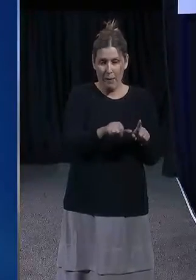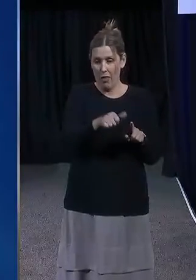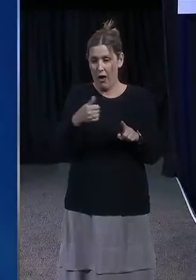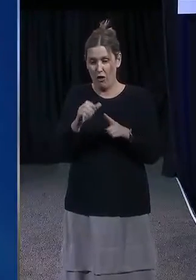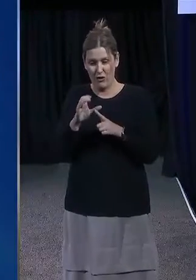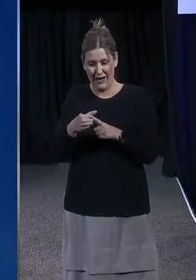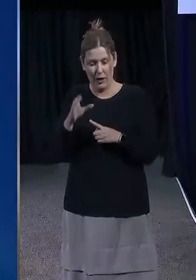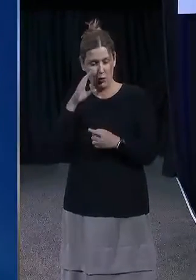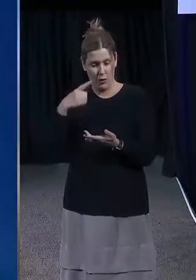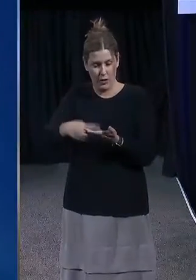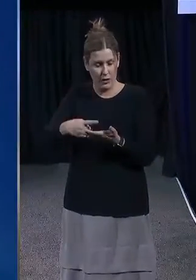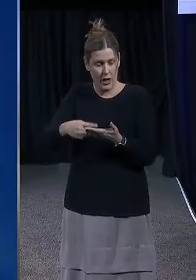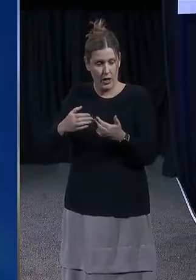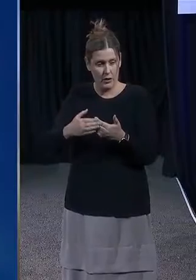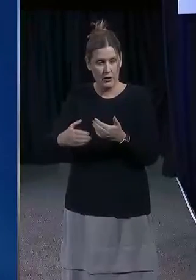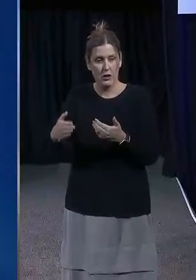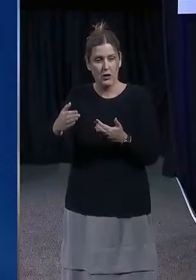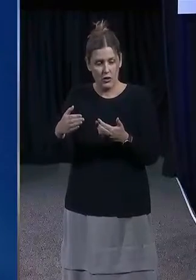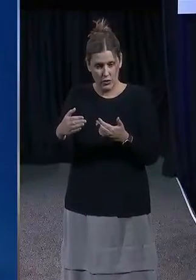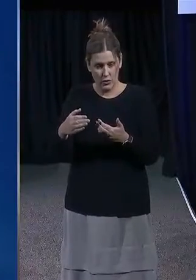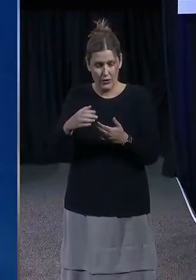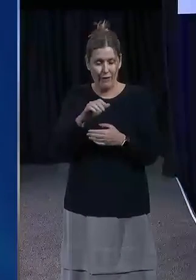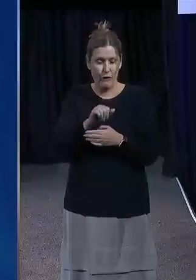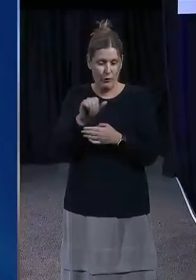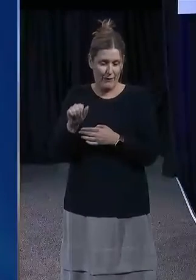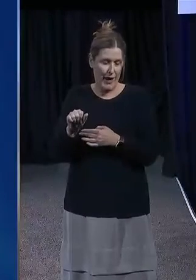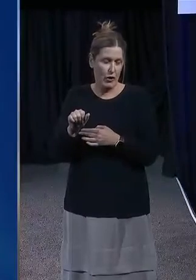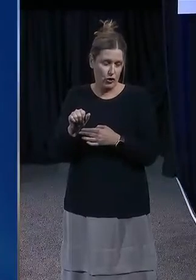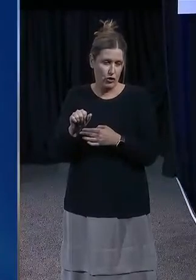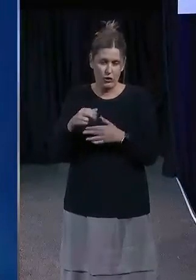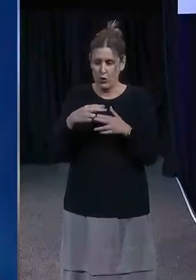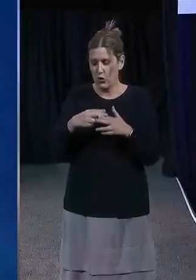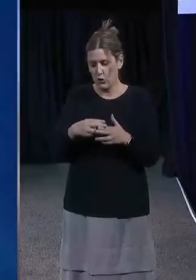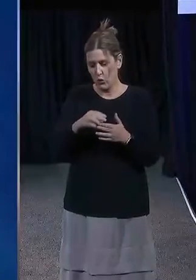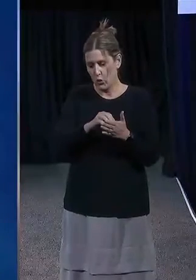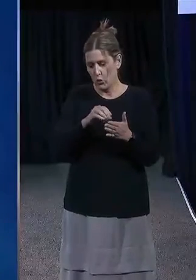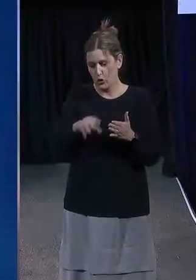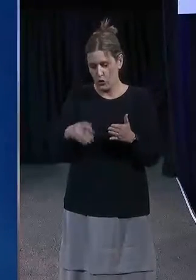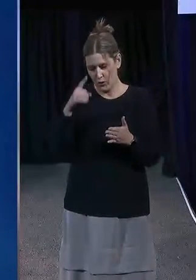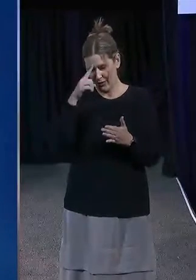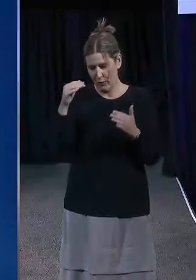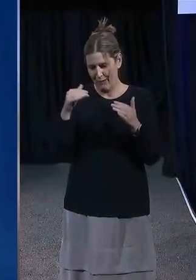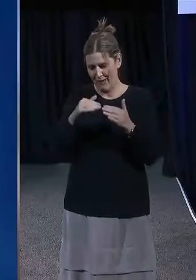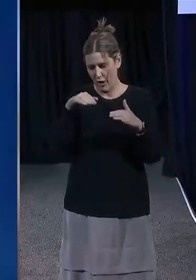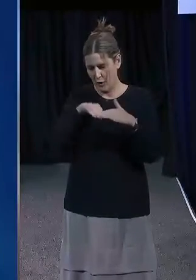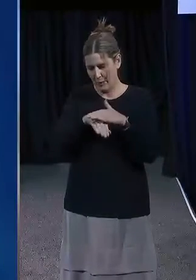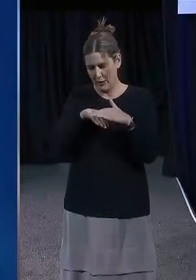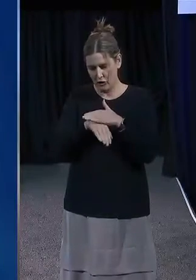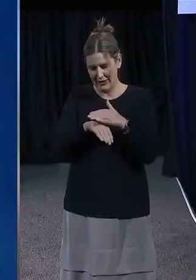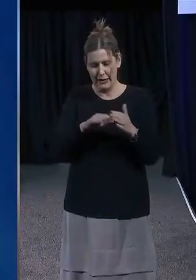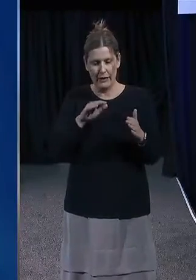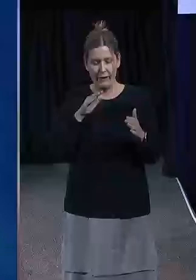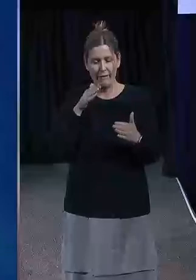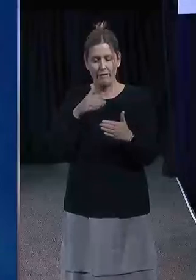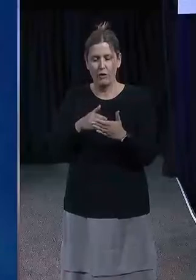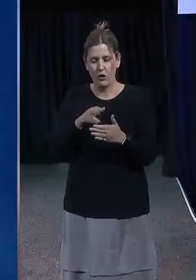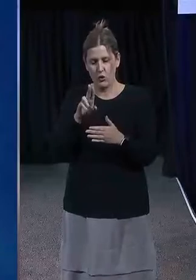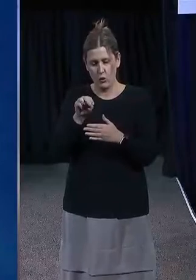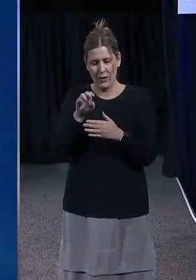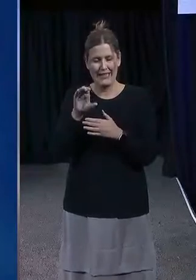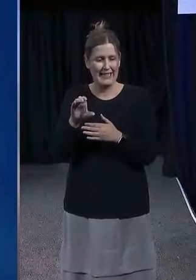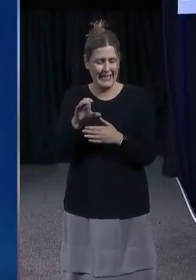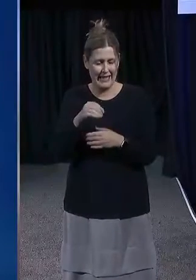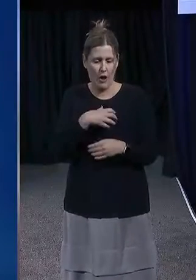rest of this time together. It is the affirmative action case called Students for Fair Admission versus UNC and